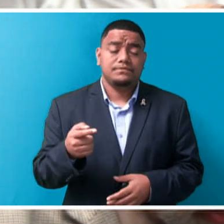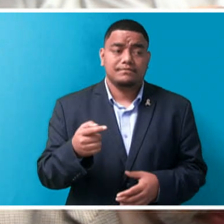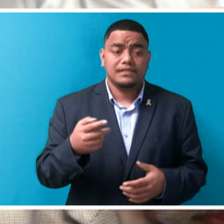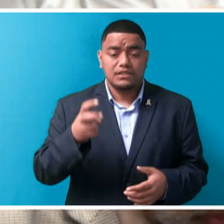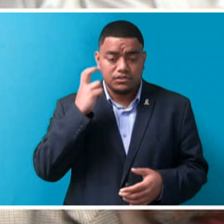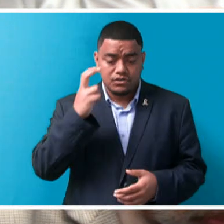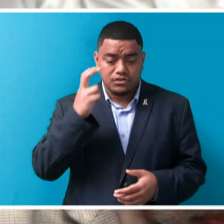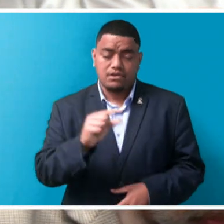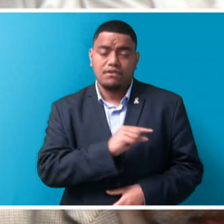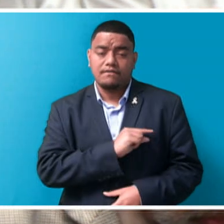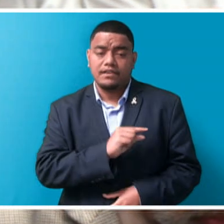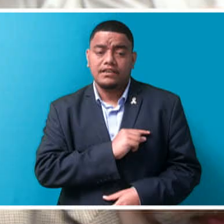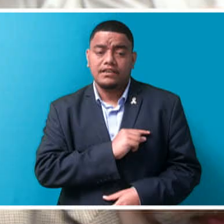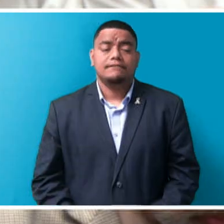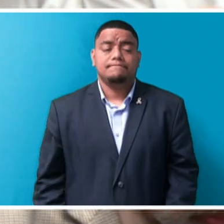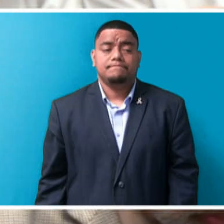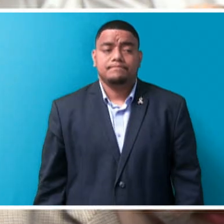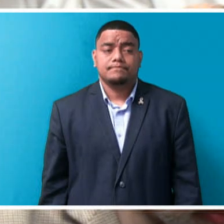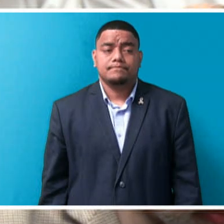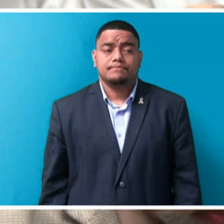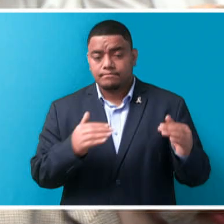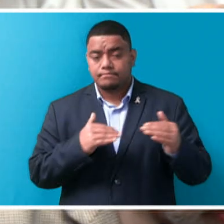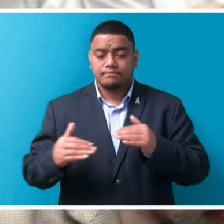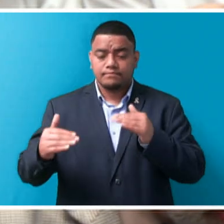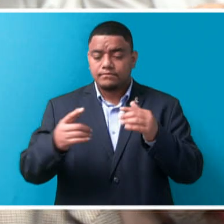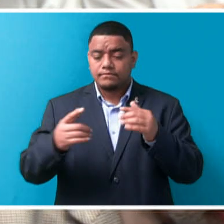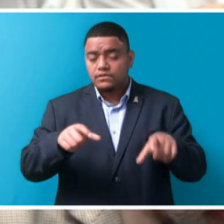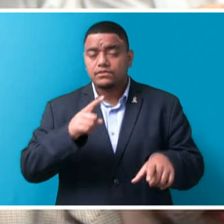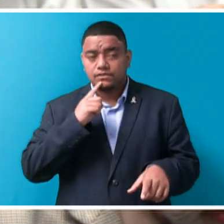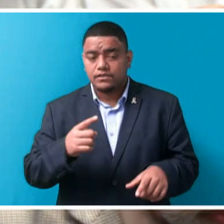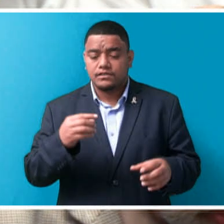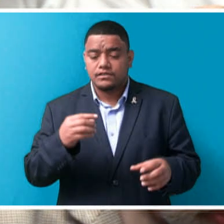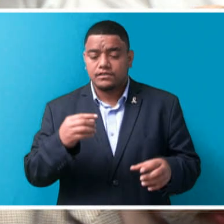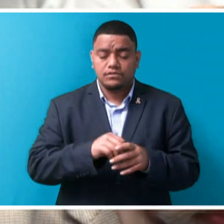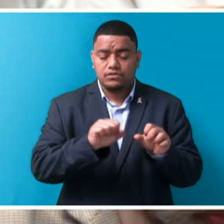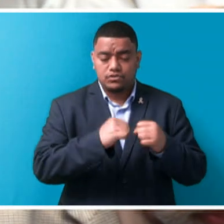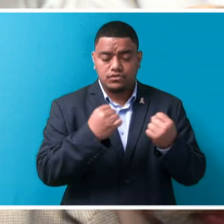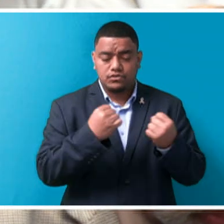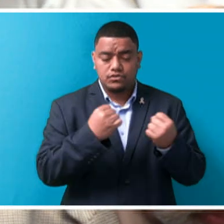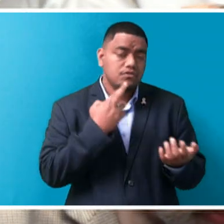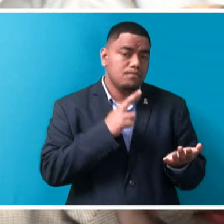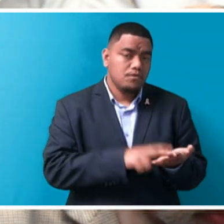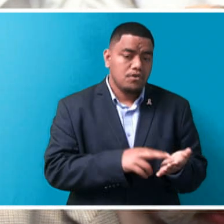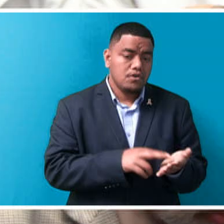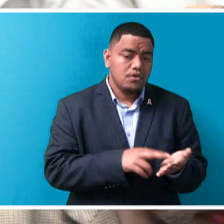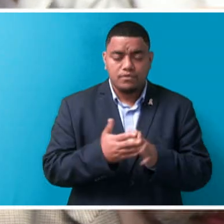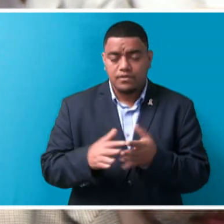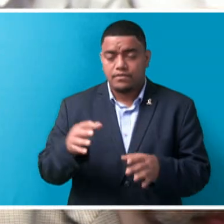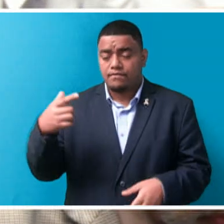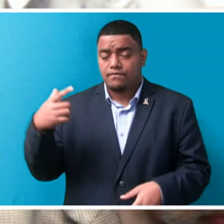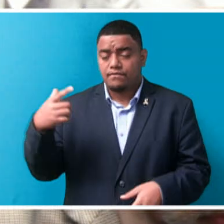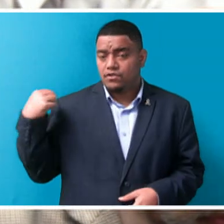training qualifications. It will standardize court-ordered interventions, including social inquiry reports, community volunteer